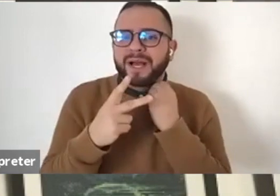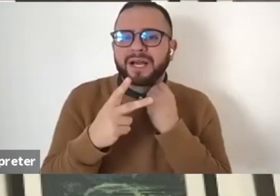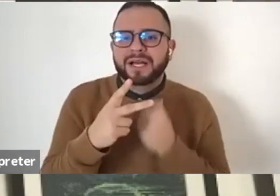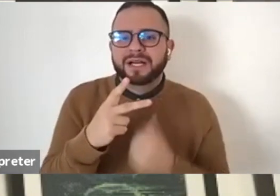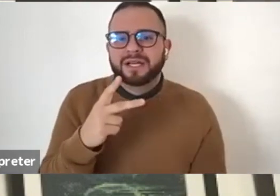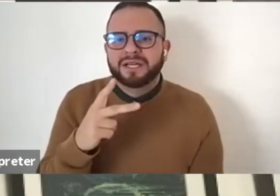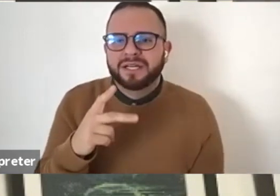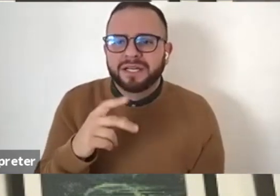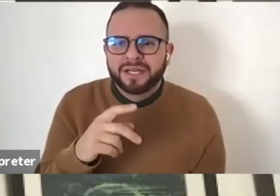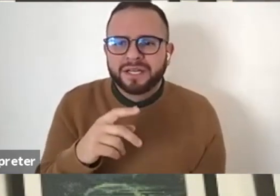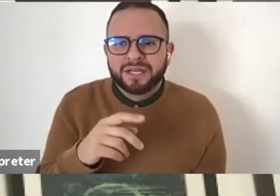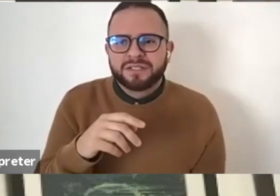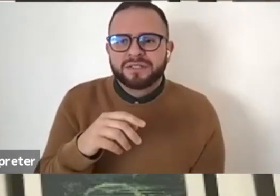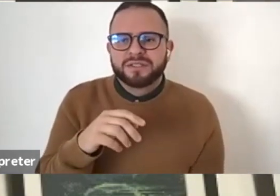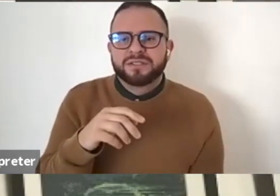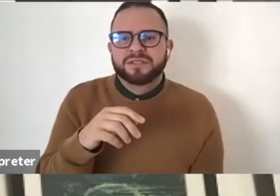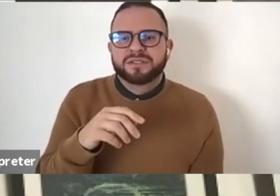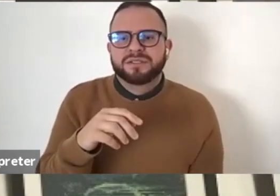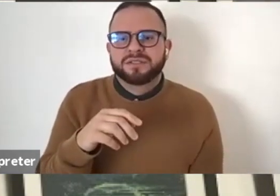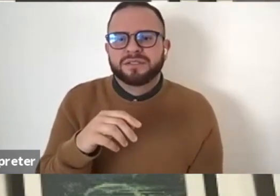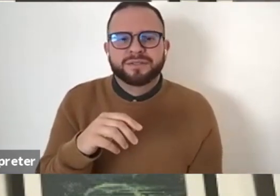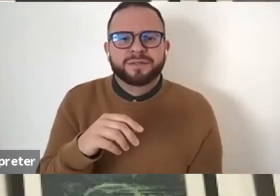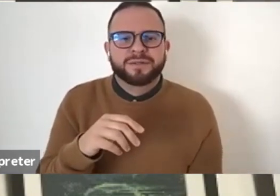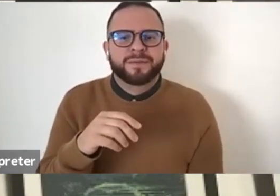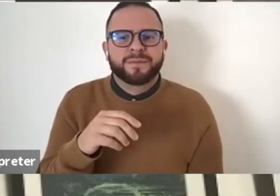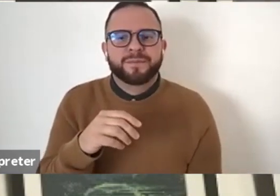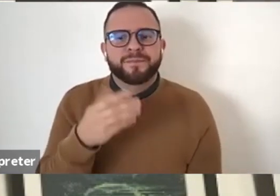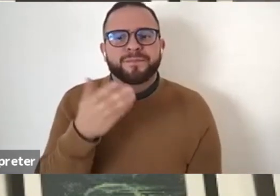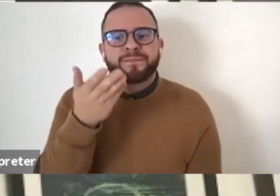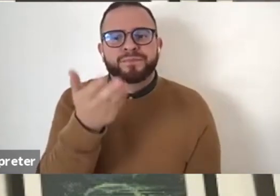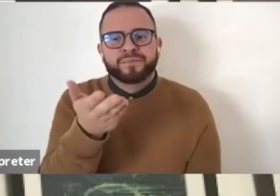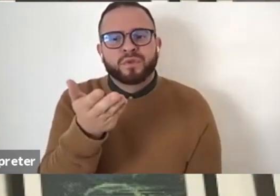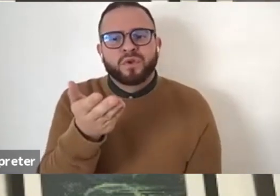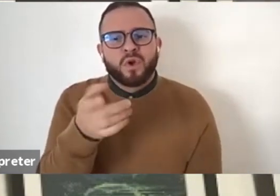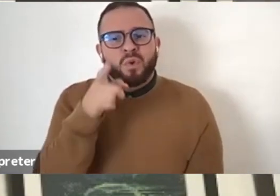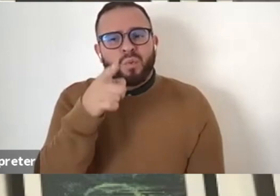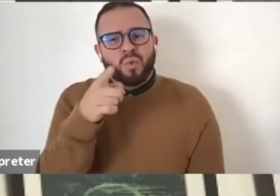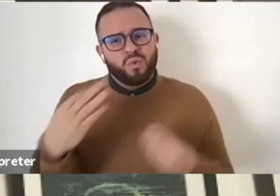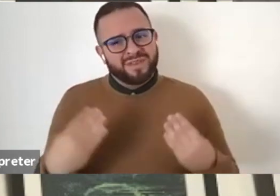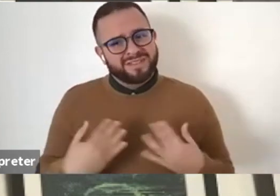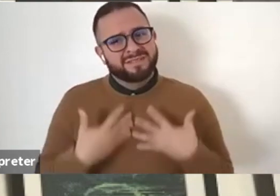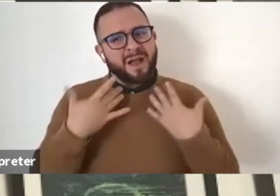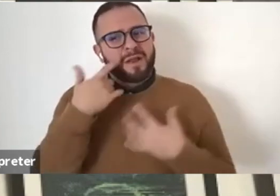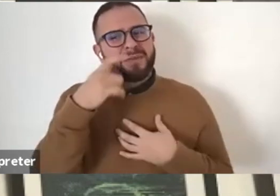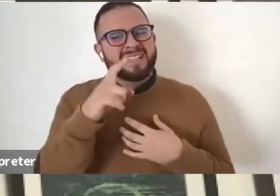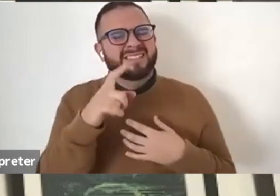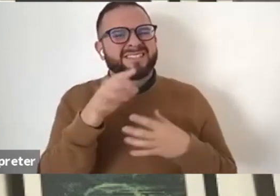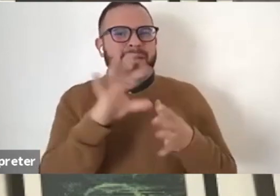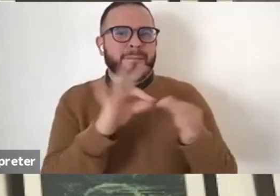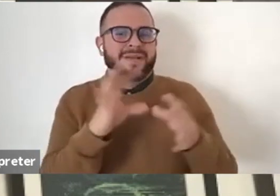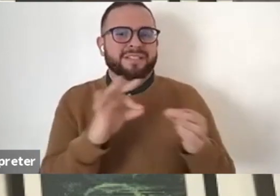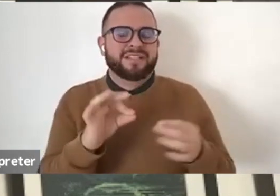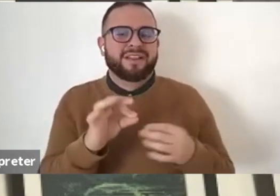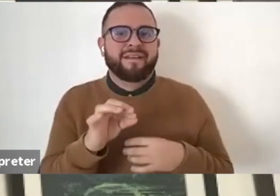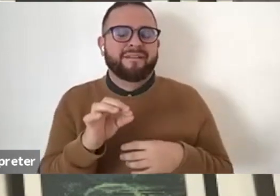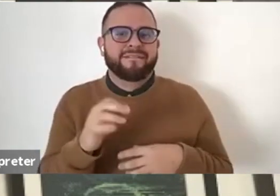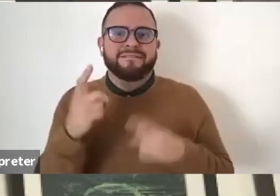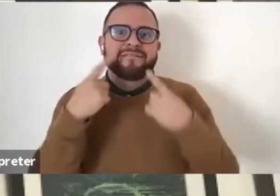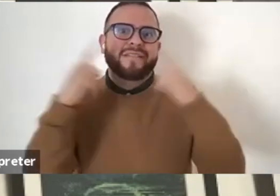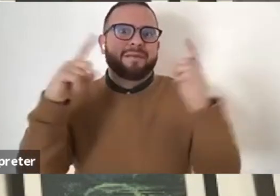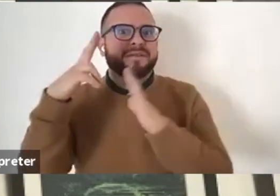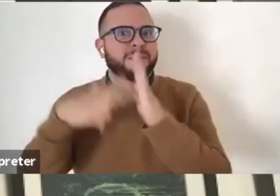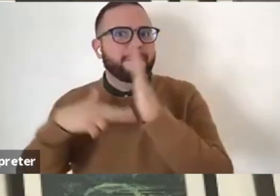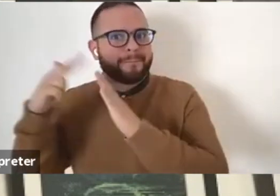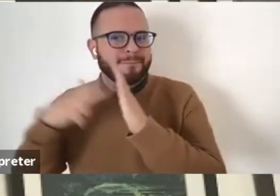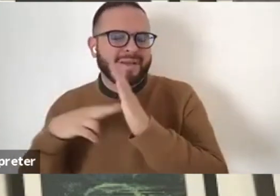minute. So were you inspired? Because Veronika mentioned this, Christina's World, the famous painting by Andrew Wyeth, was the first